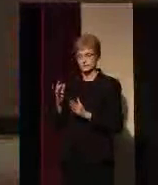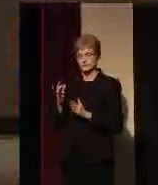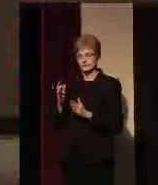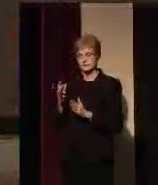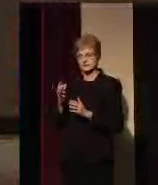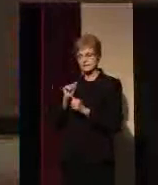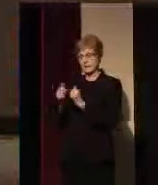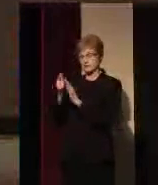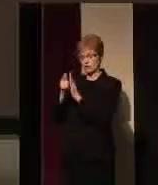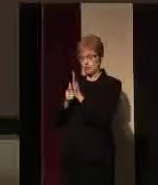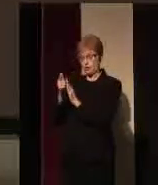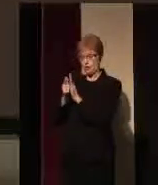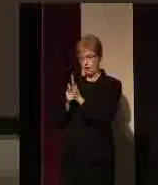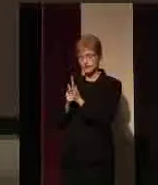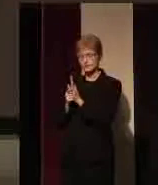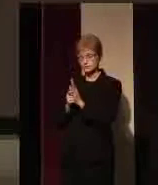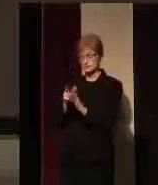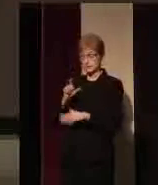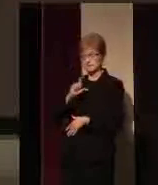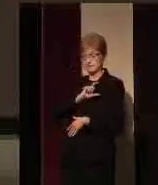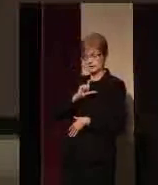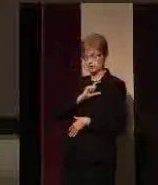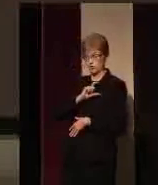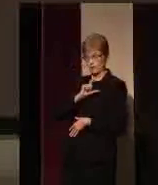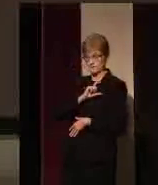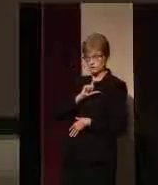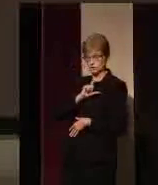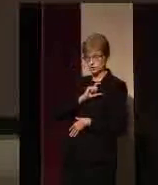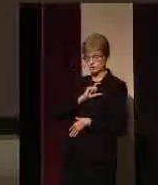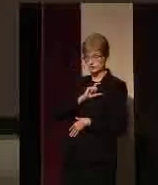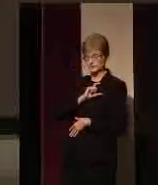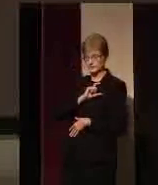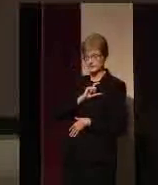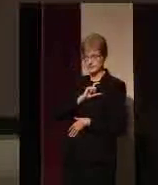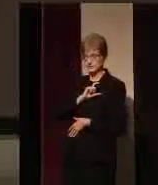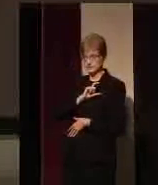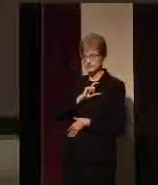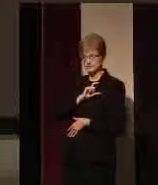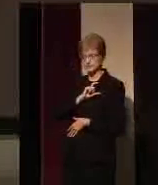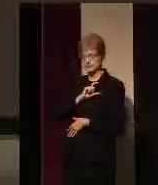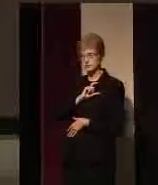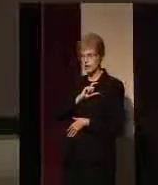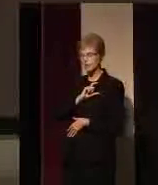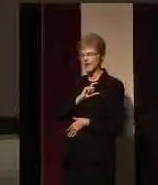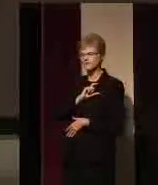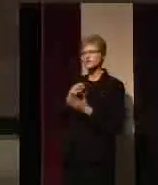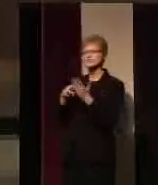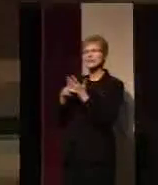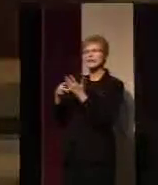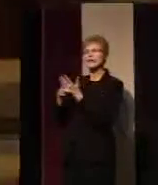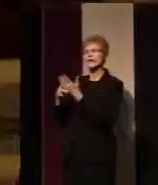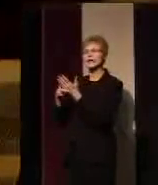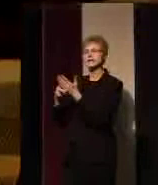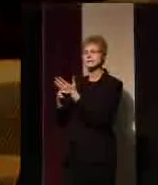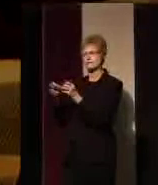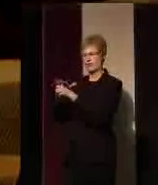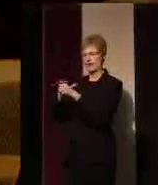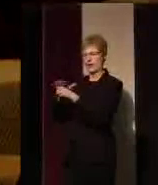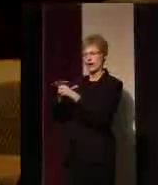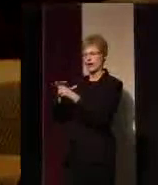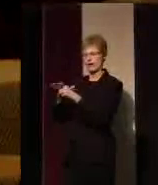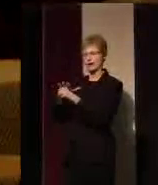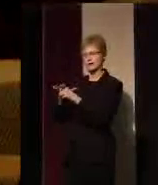illegal for police officers to use quotas in ticketing for their